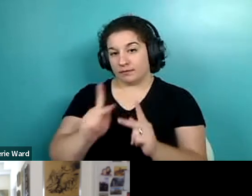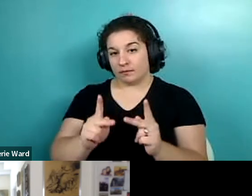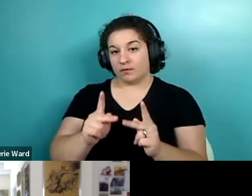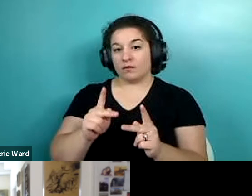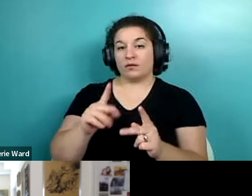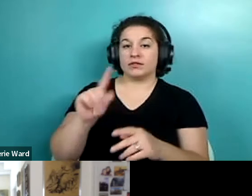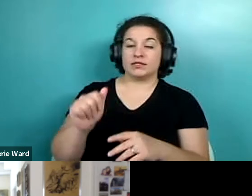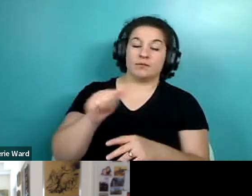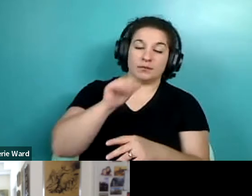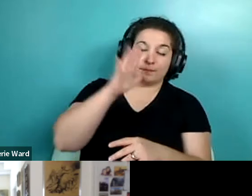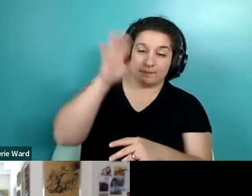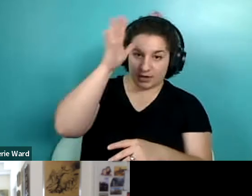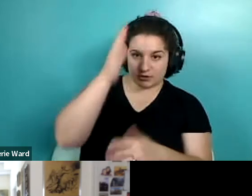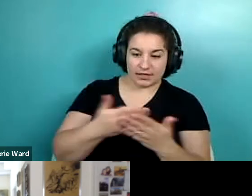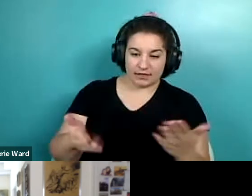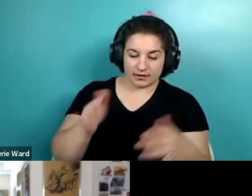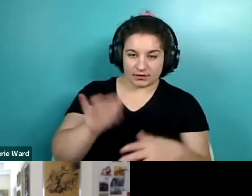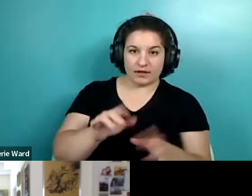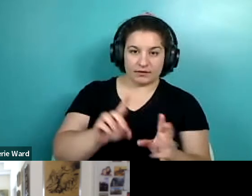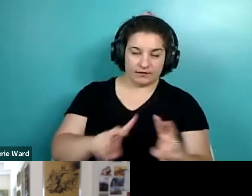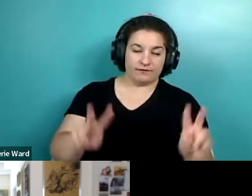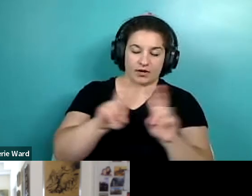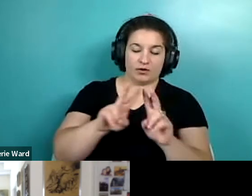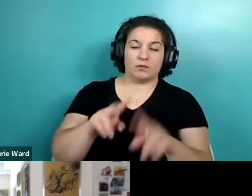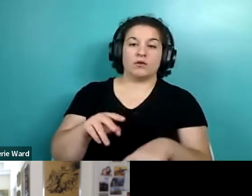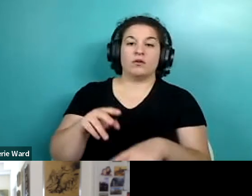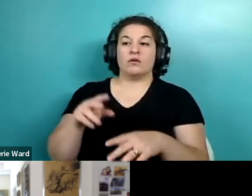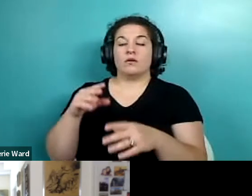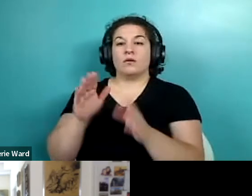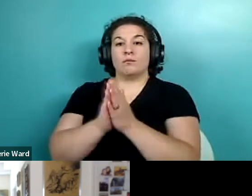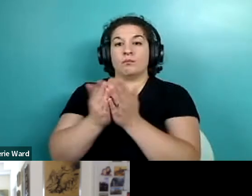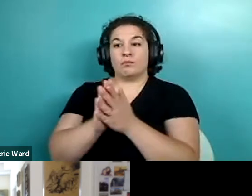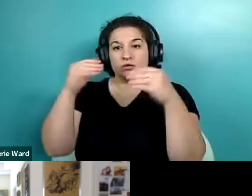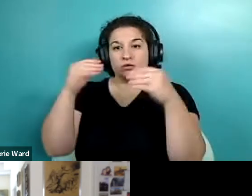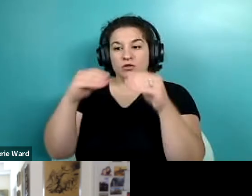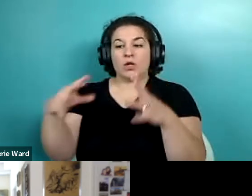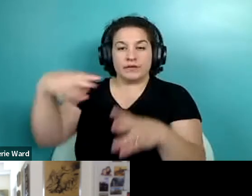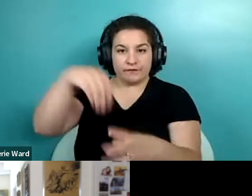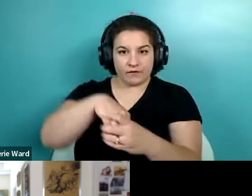is really valuable. Getting bookstores more involved to let them know the books that are available.